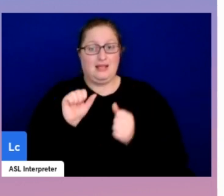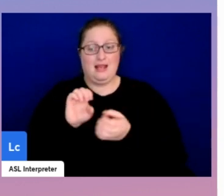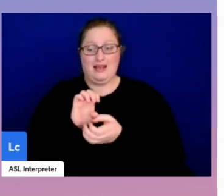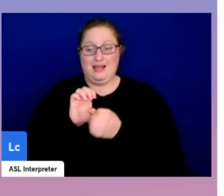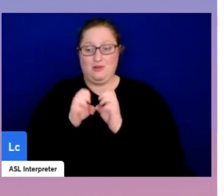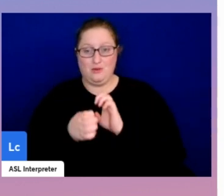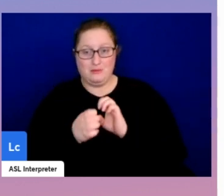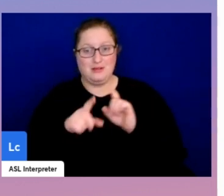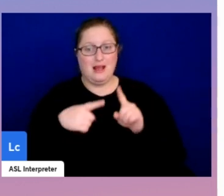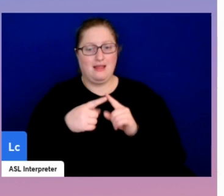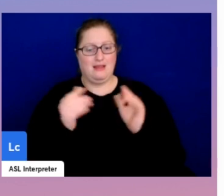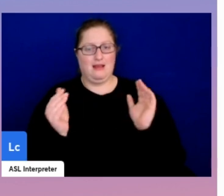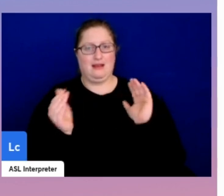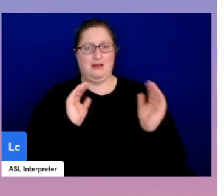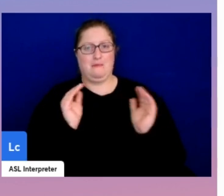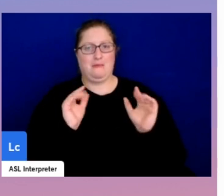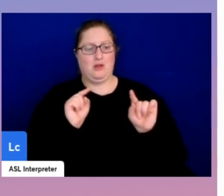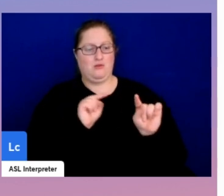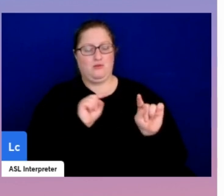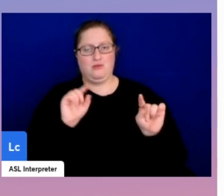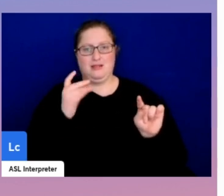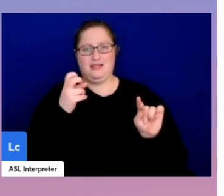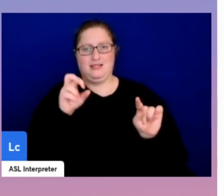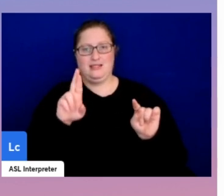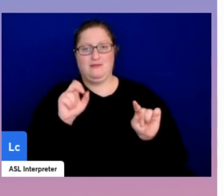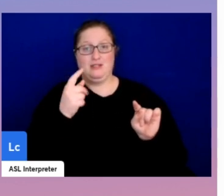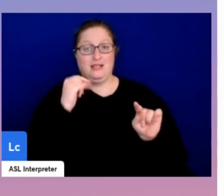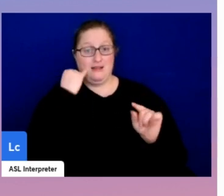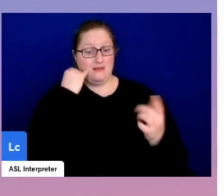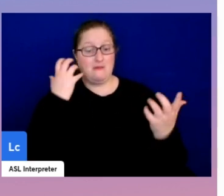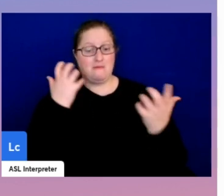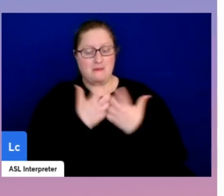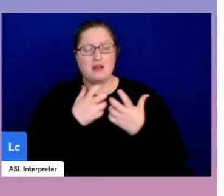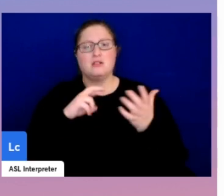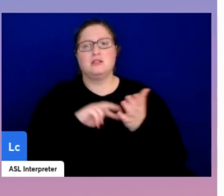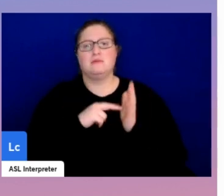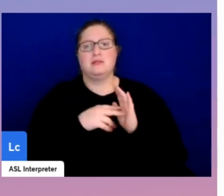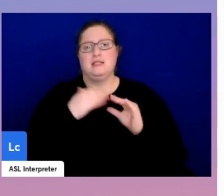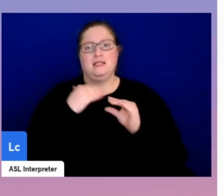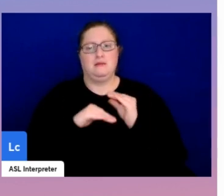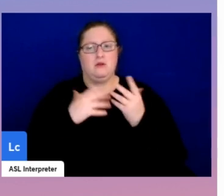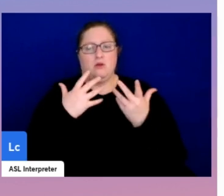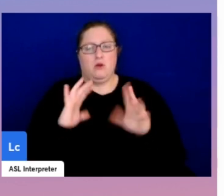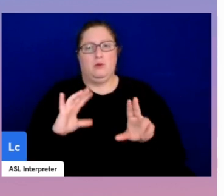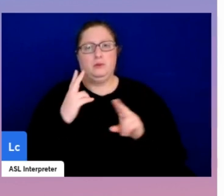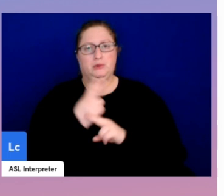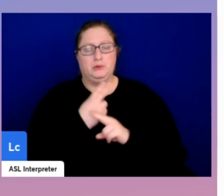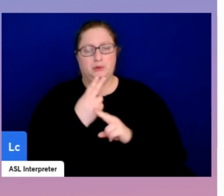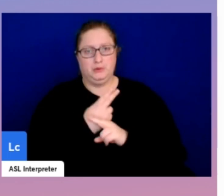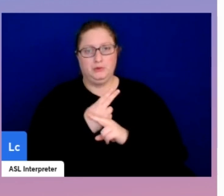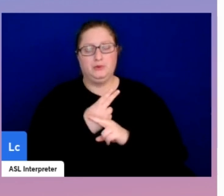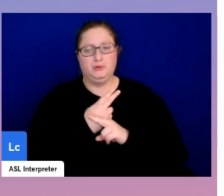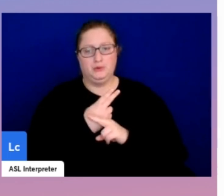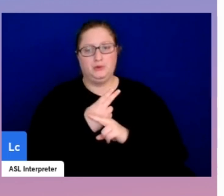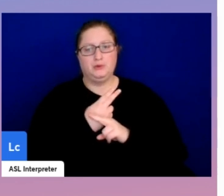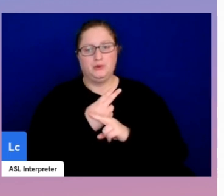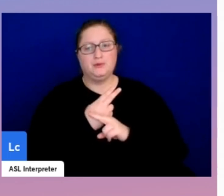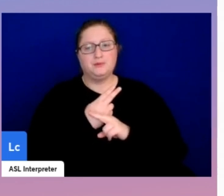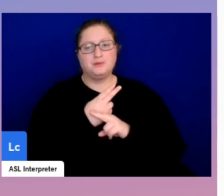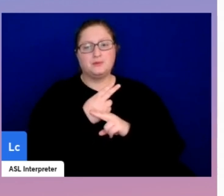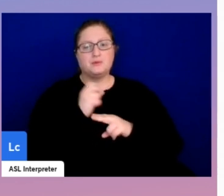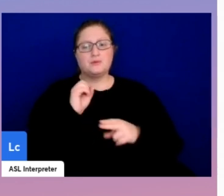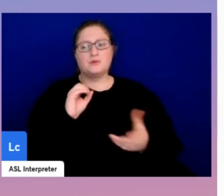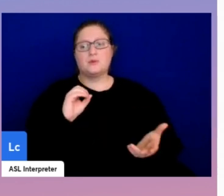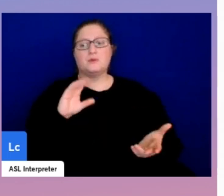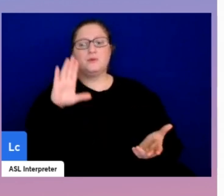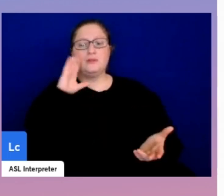just compare the two ciphertexts. If they match, then we obviously know that that email is already used. So we'll say that